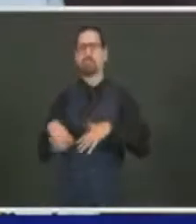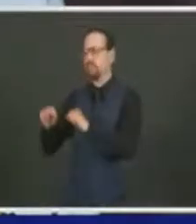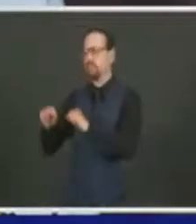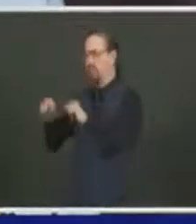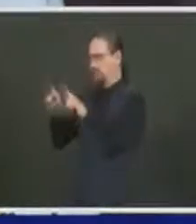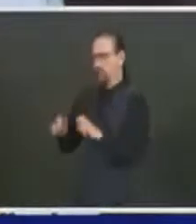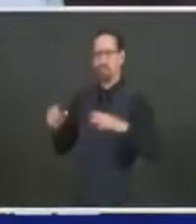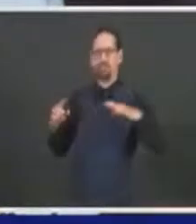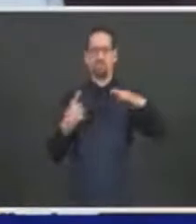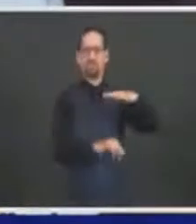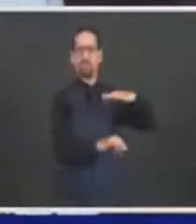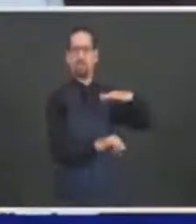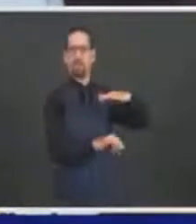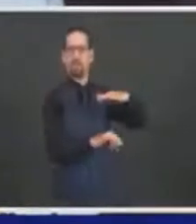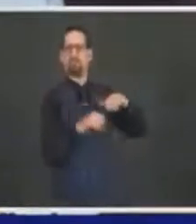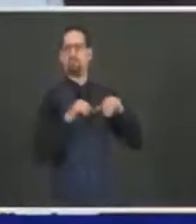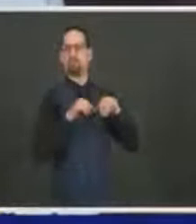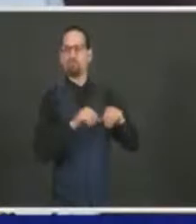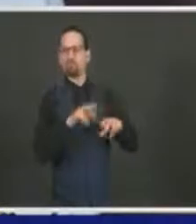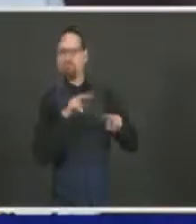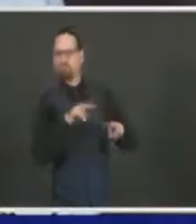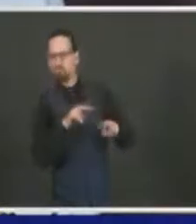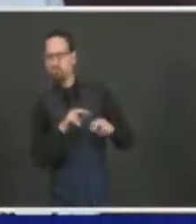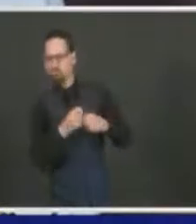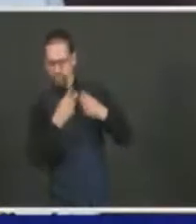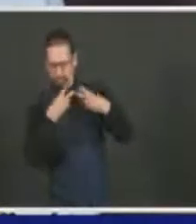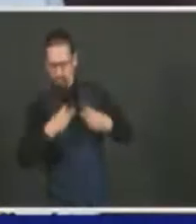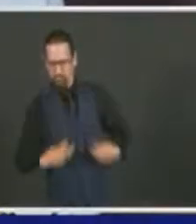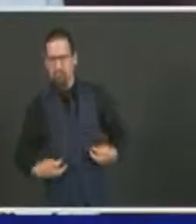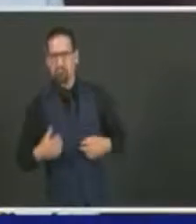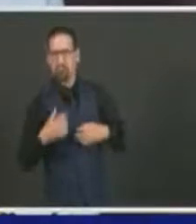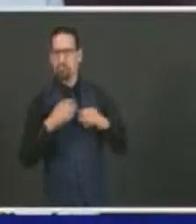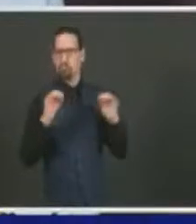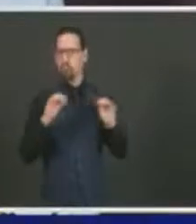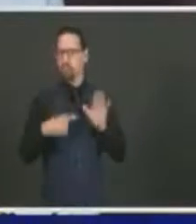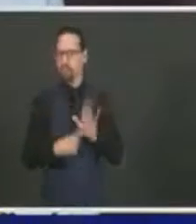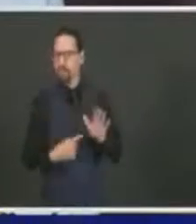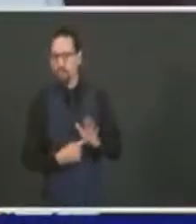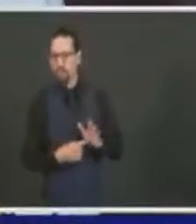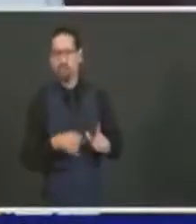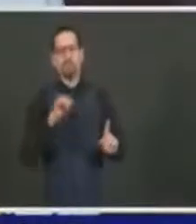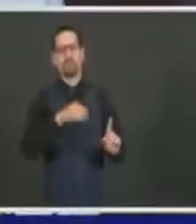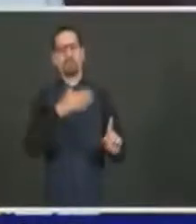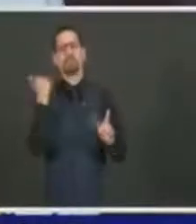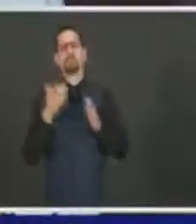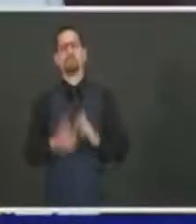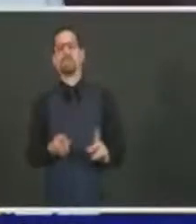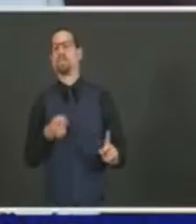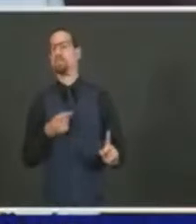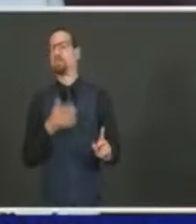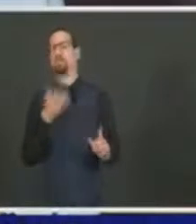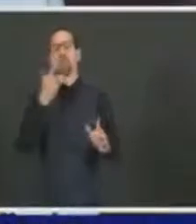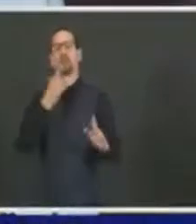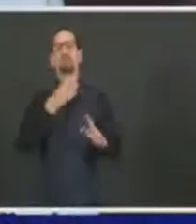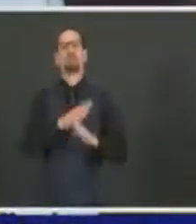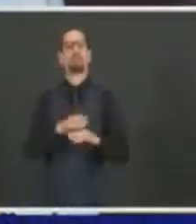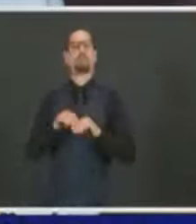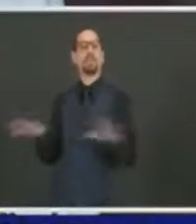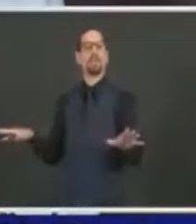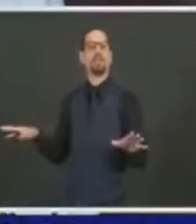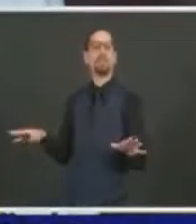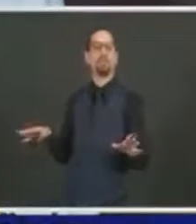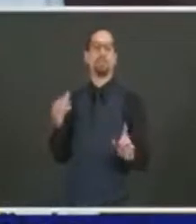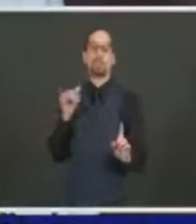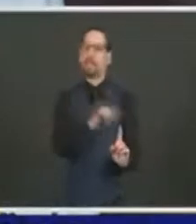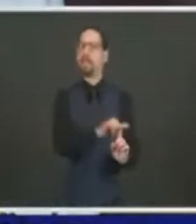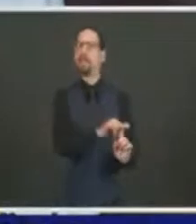home, monitoring for symptoms is going to be the best way to prevent the spread of illness and to keep the people